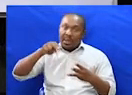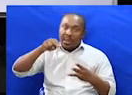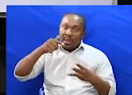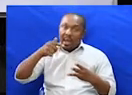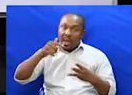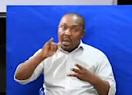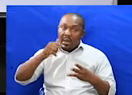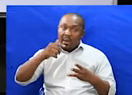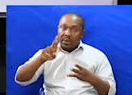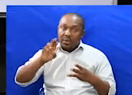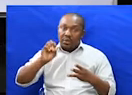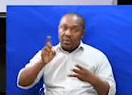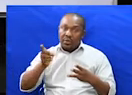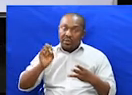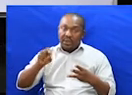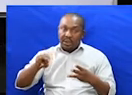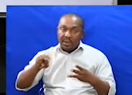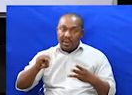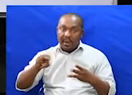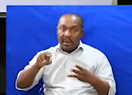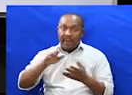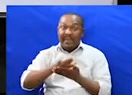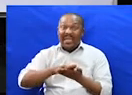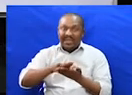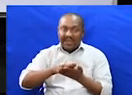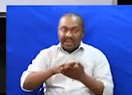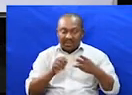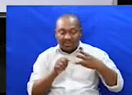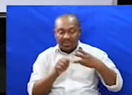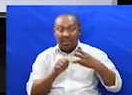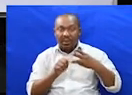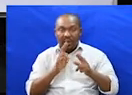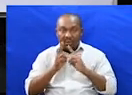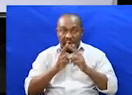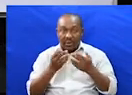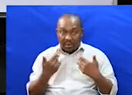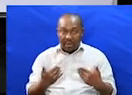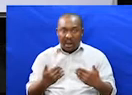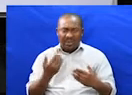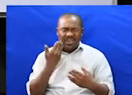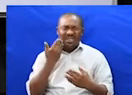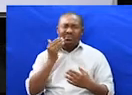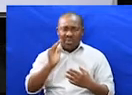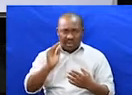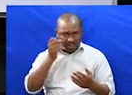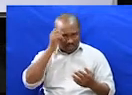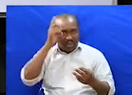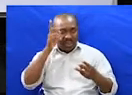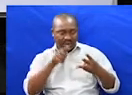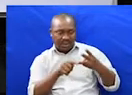about the nitrogen bases or organic bases. It's very, very important, my dear student, to understand these